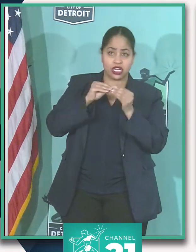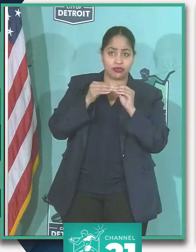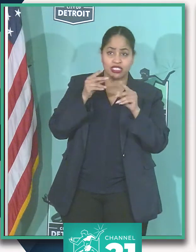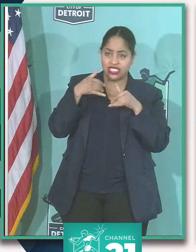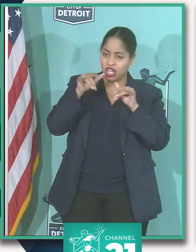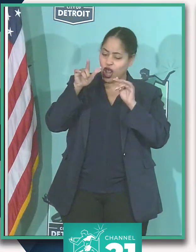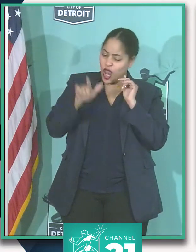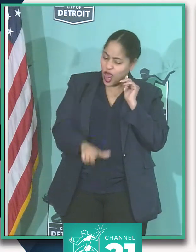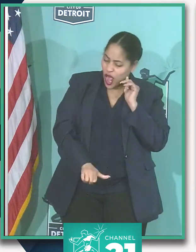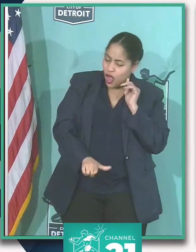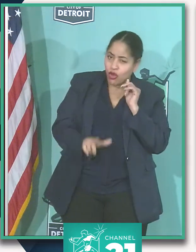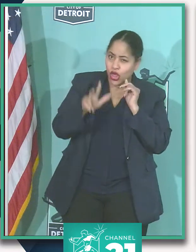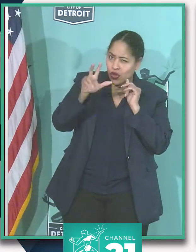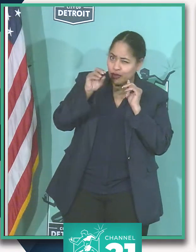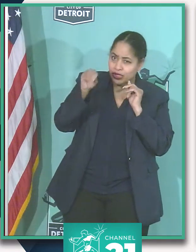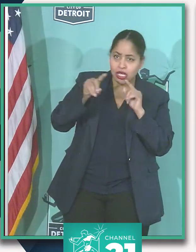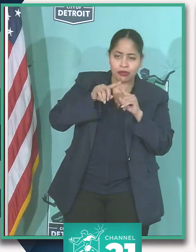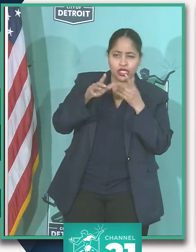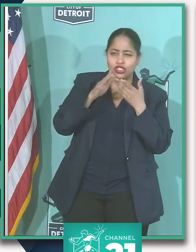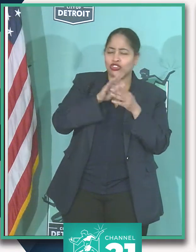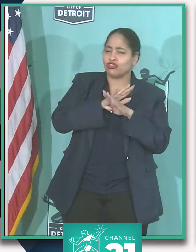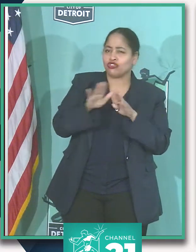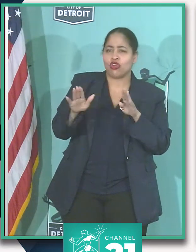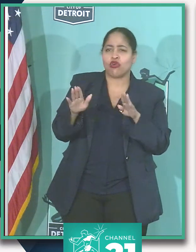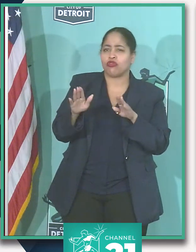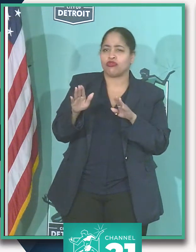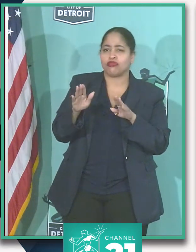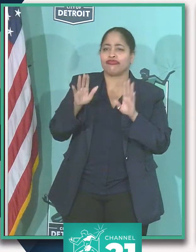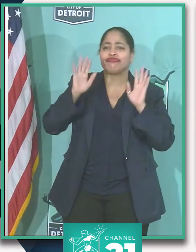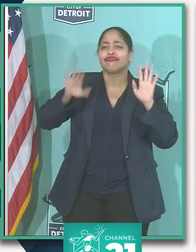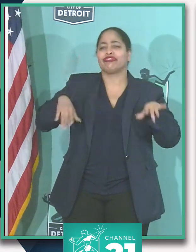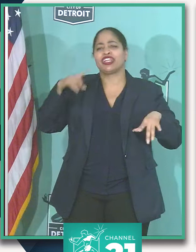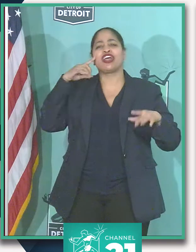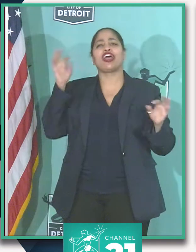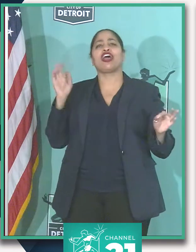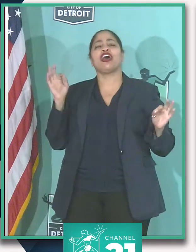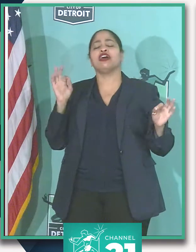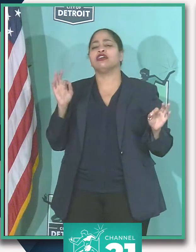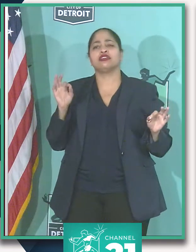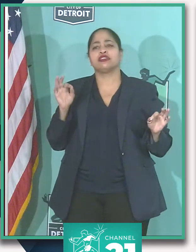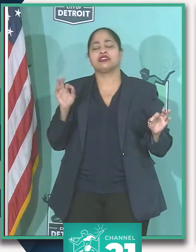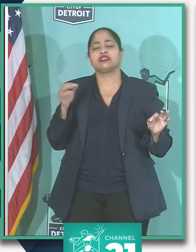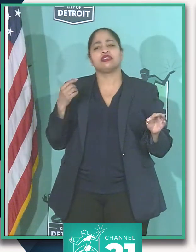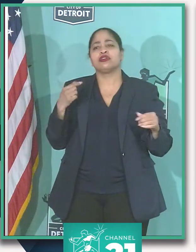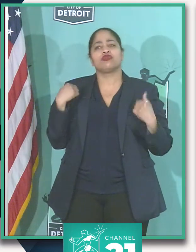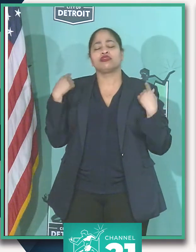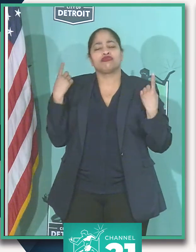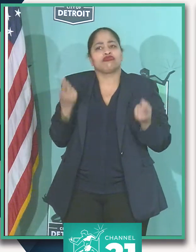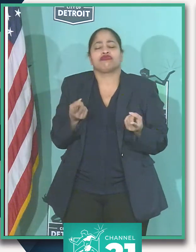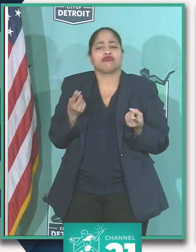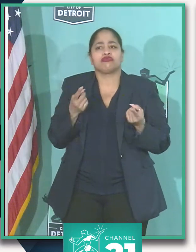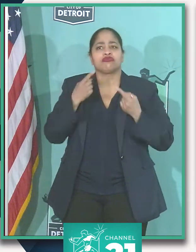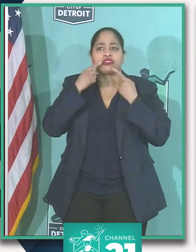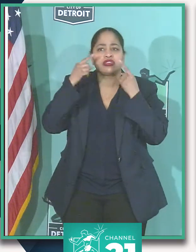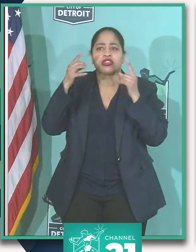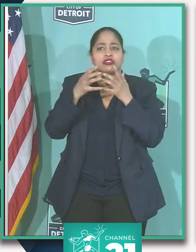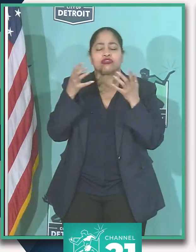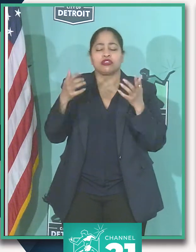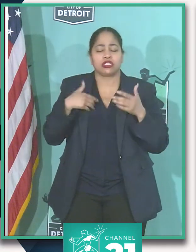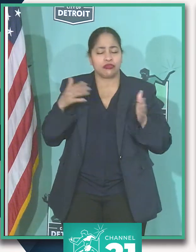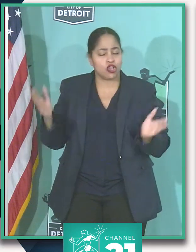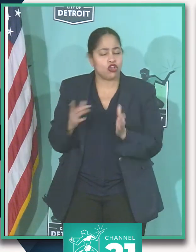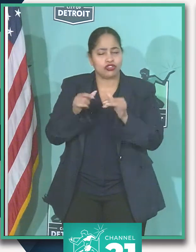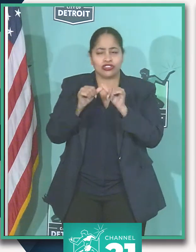around 3%, but don't let your guard down. We have come too far. So I'm urging you to wear a